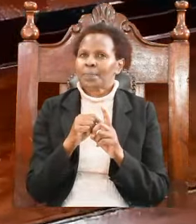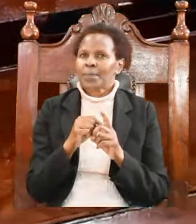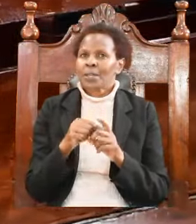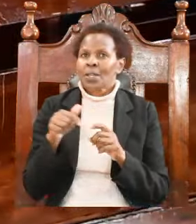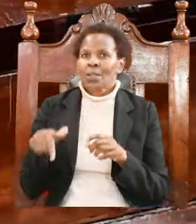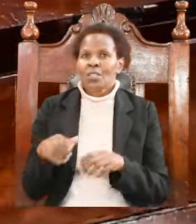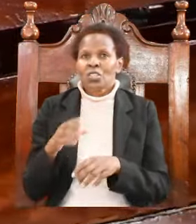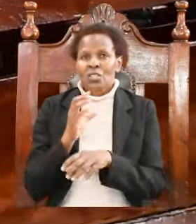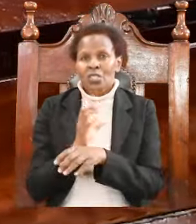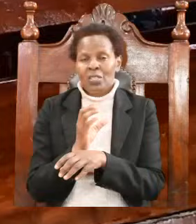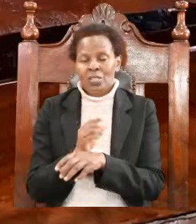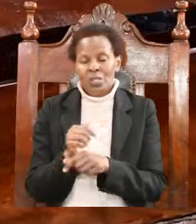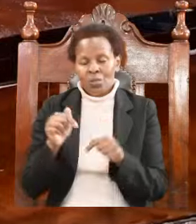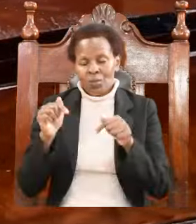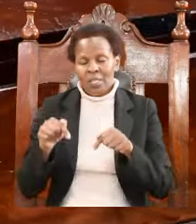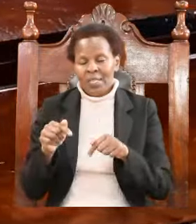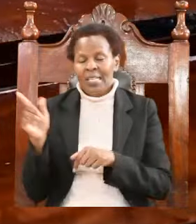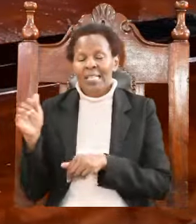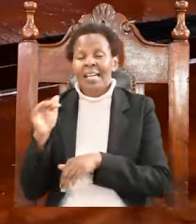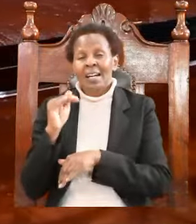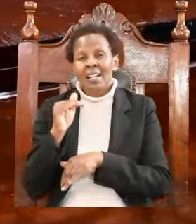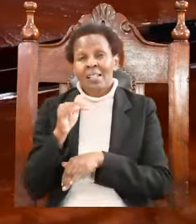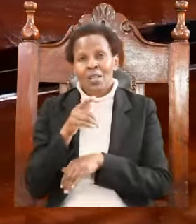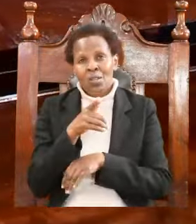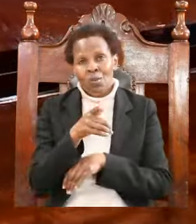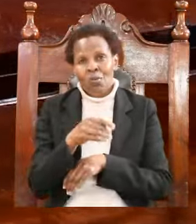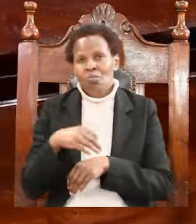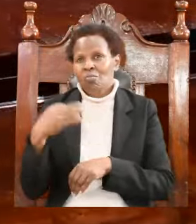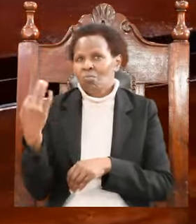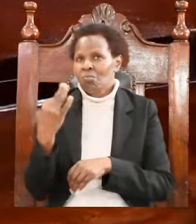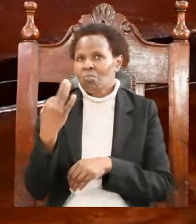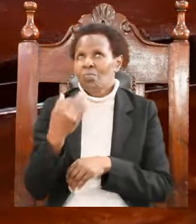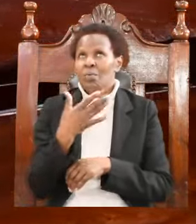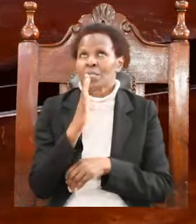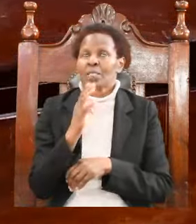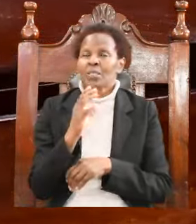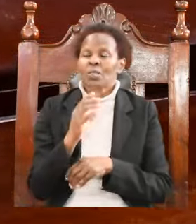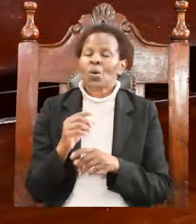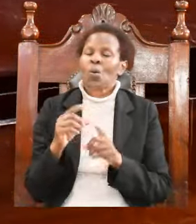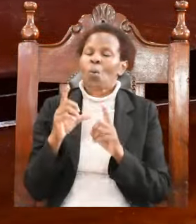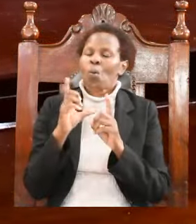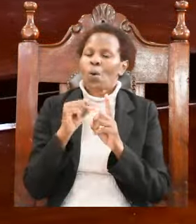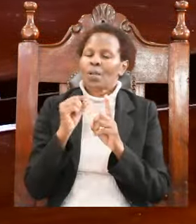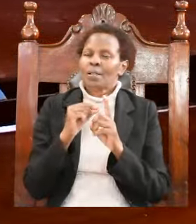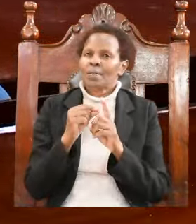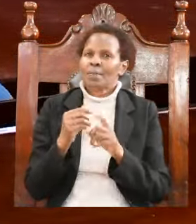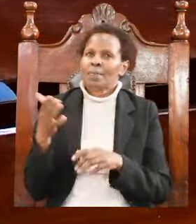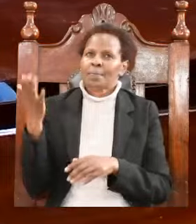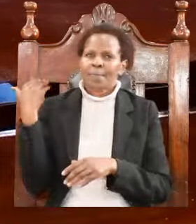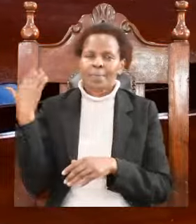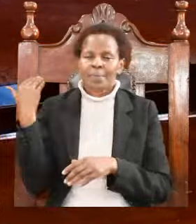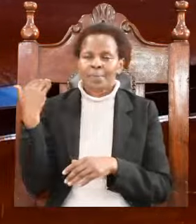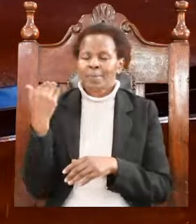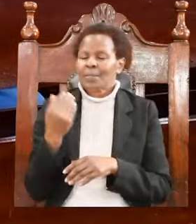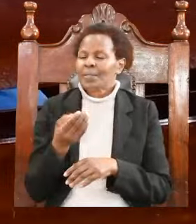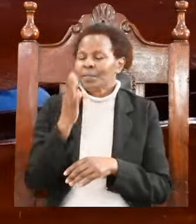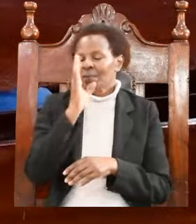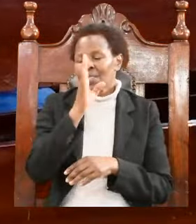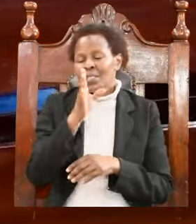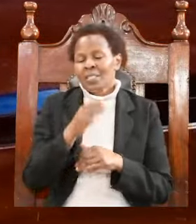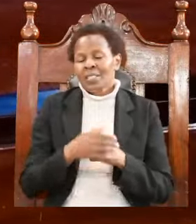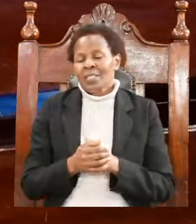Bahati, preach the word. Bwana asifiwe. Last Sunday, the moderator said, we